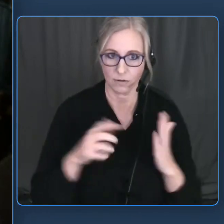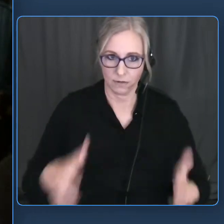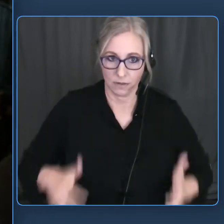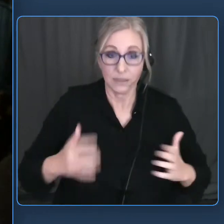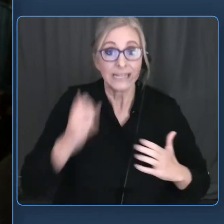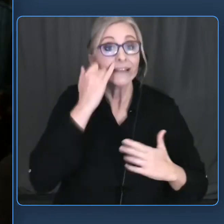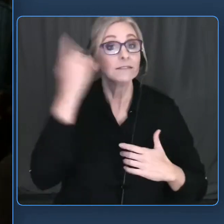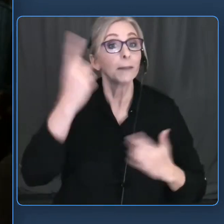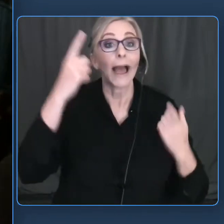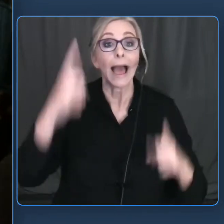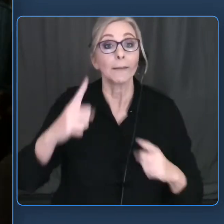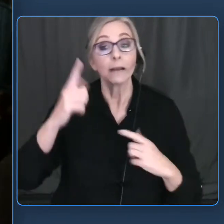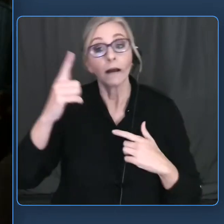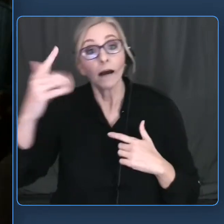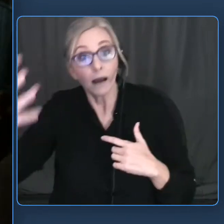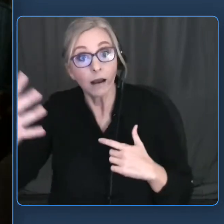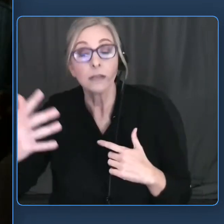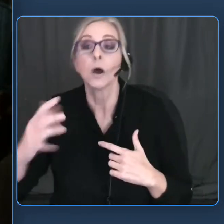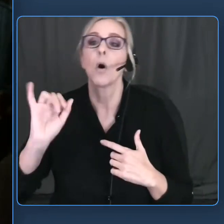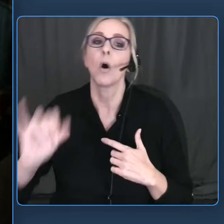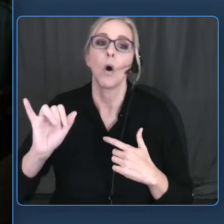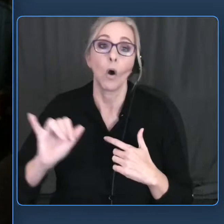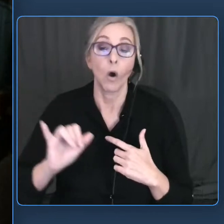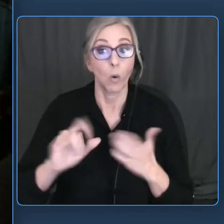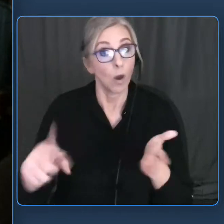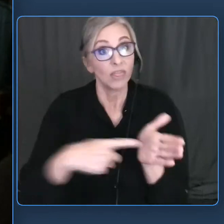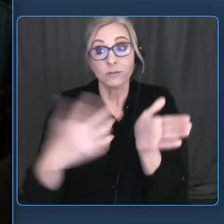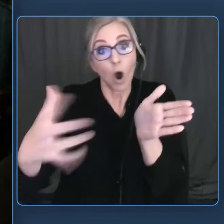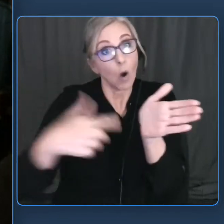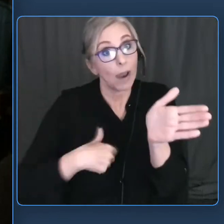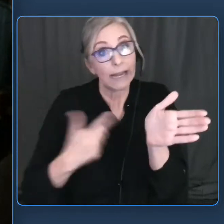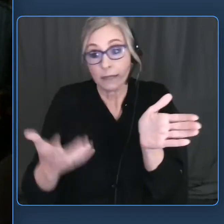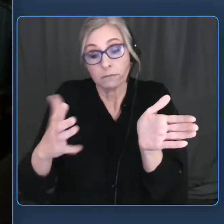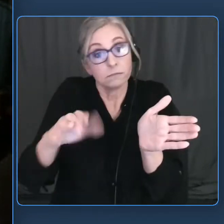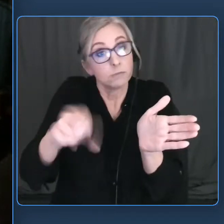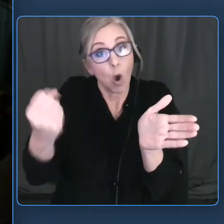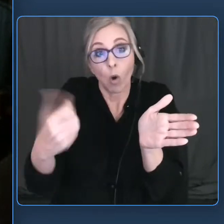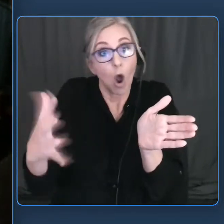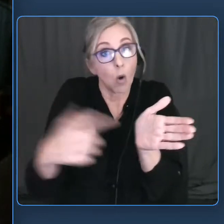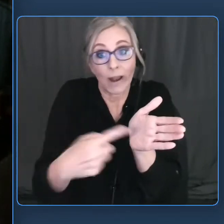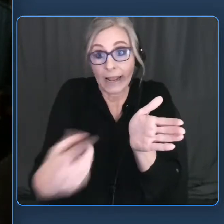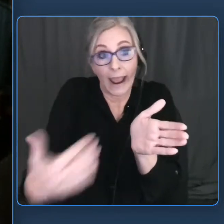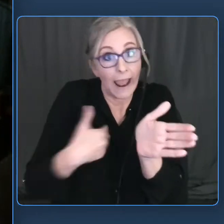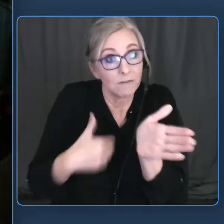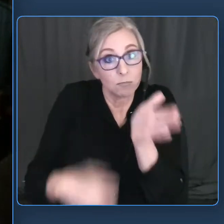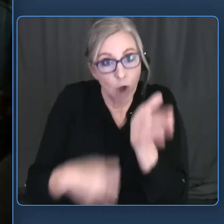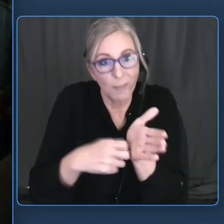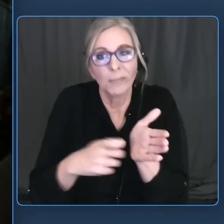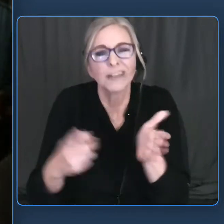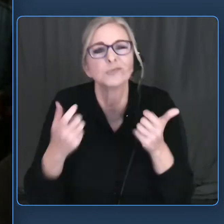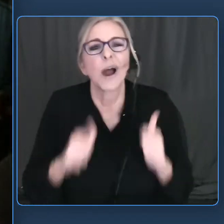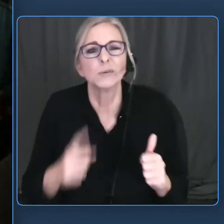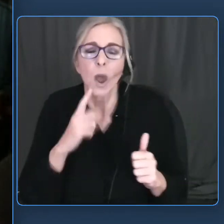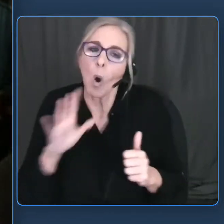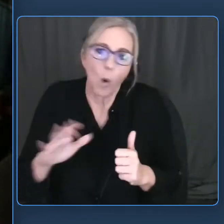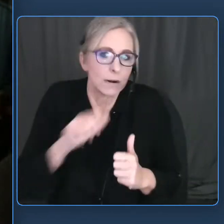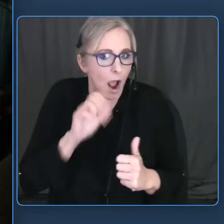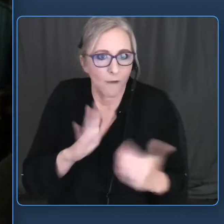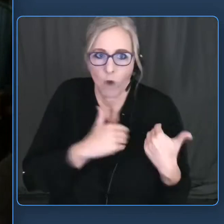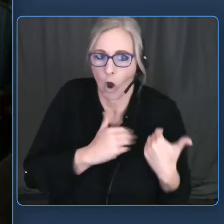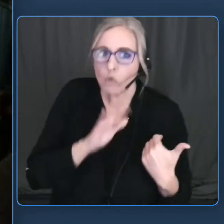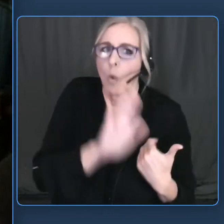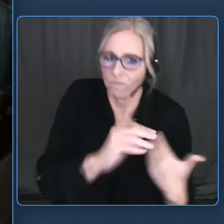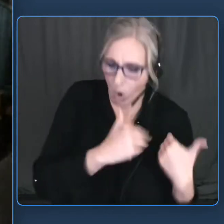if something happens to it, then they can say, okay, well, this was already broken on your chair. This was already a problem. So they try to get the out there.